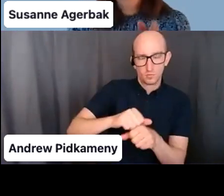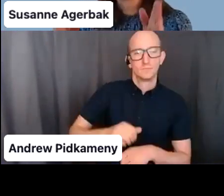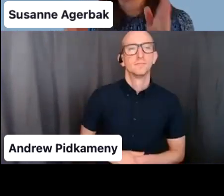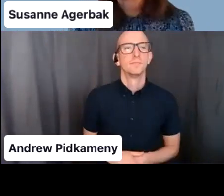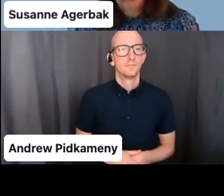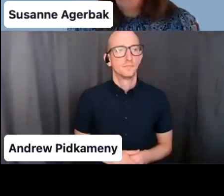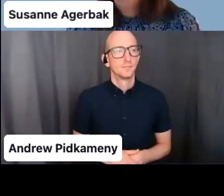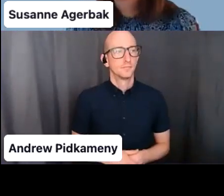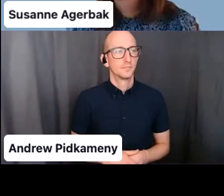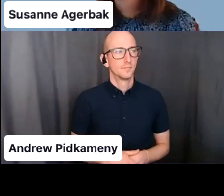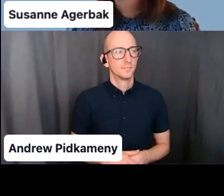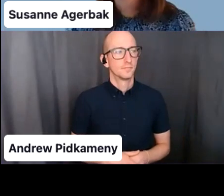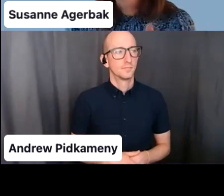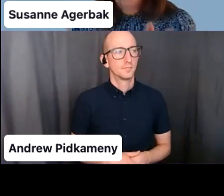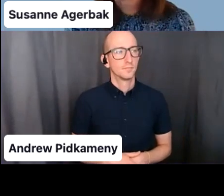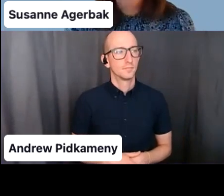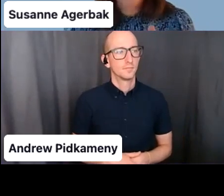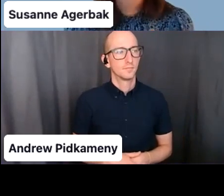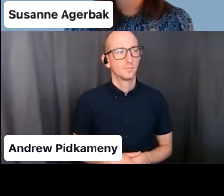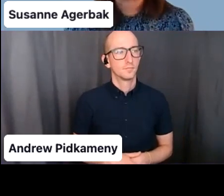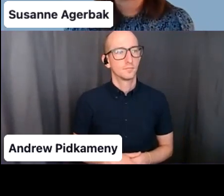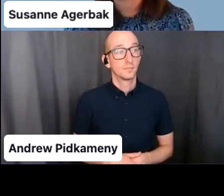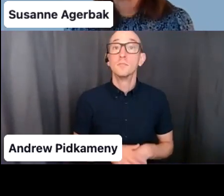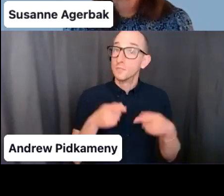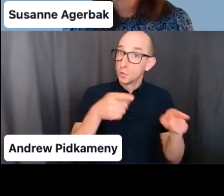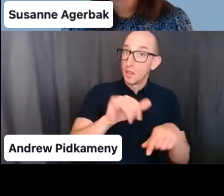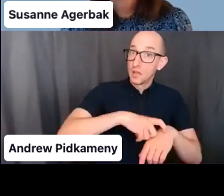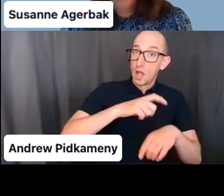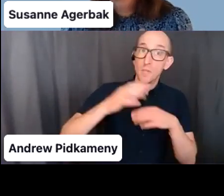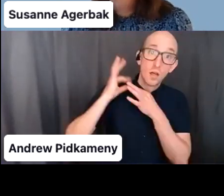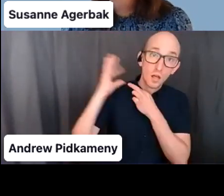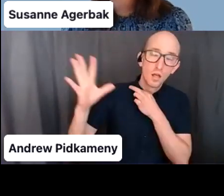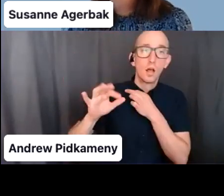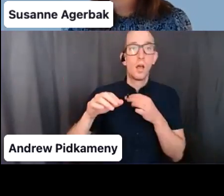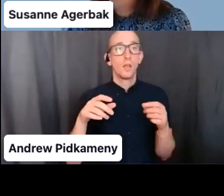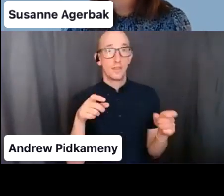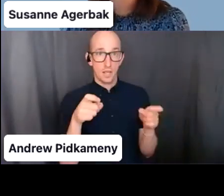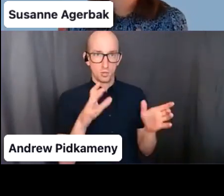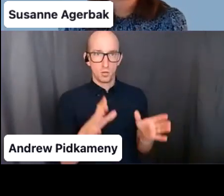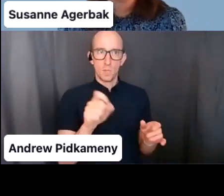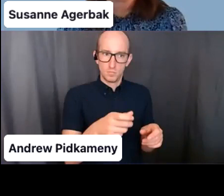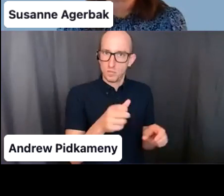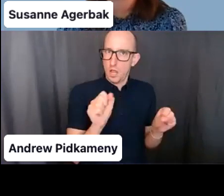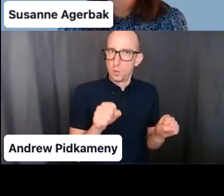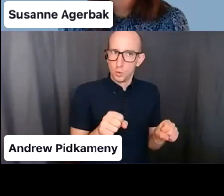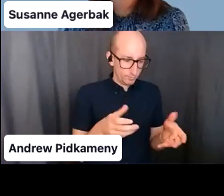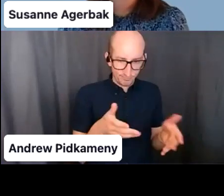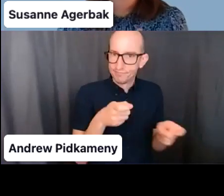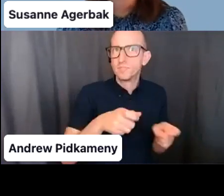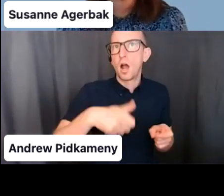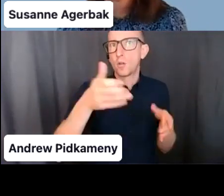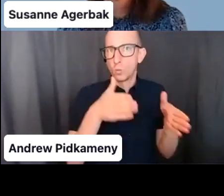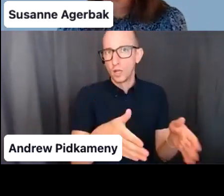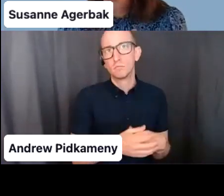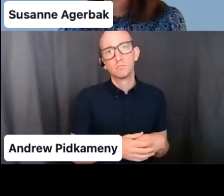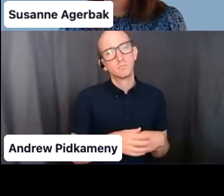And when that's required, the handler must be able to keep them under control by some other means, such as